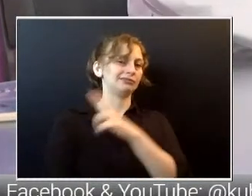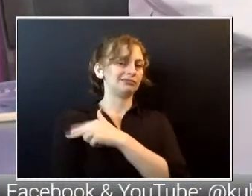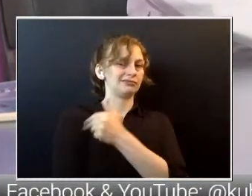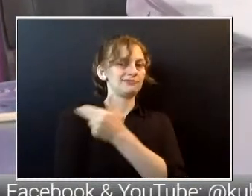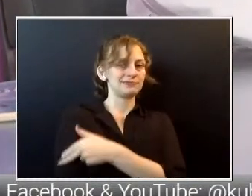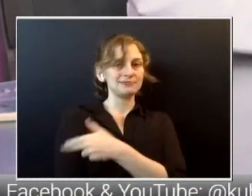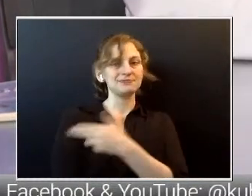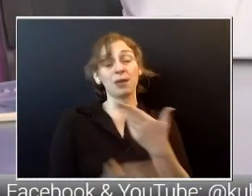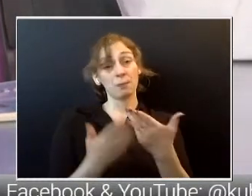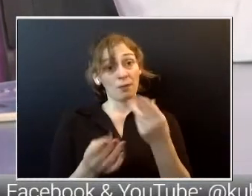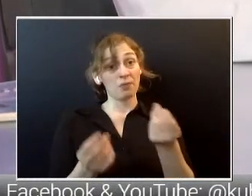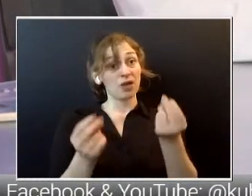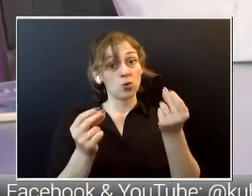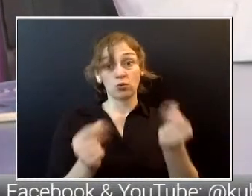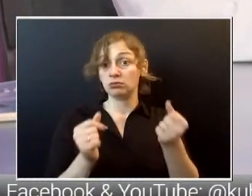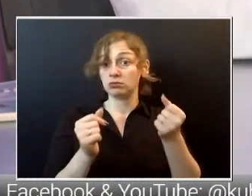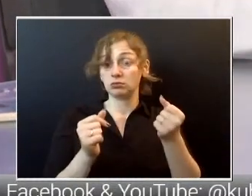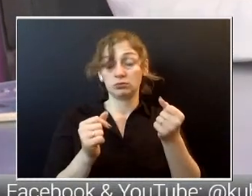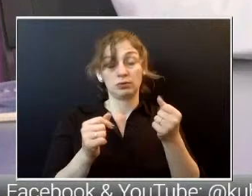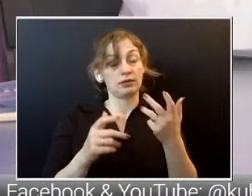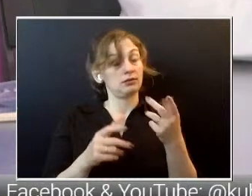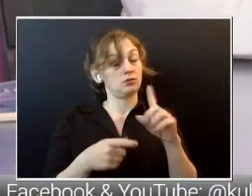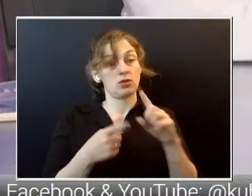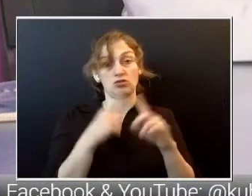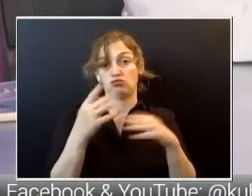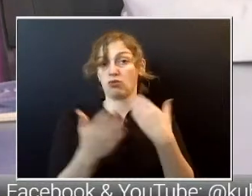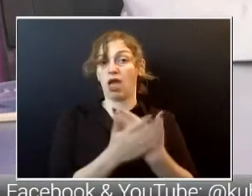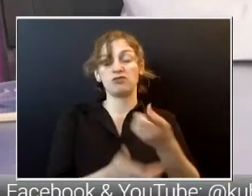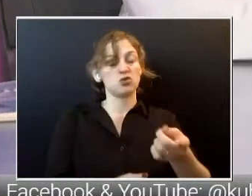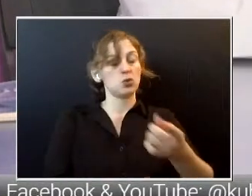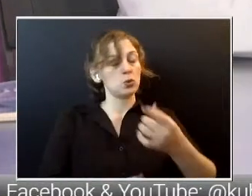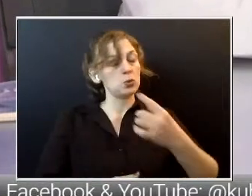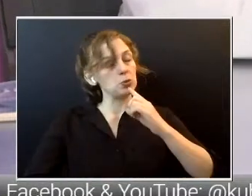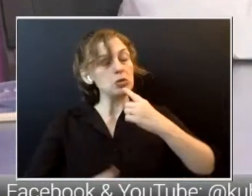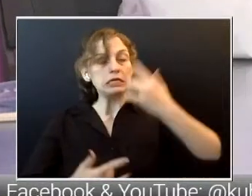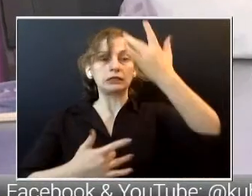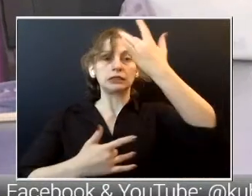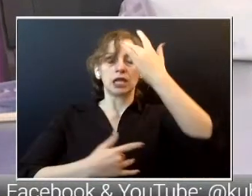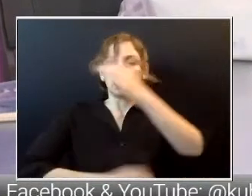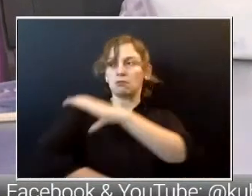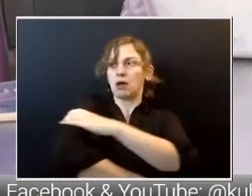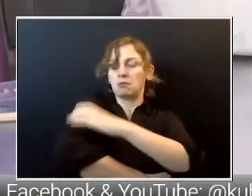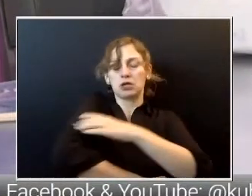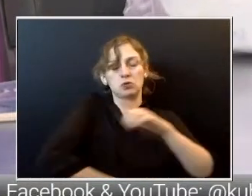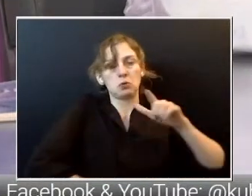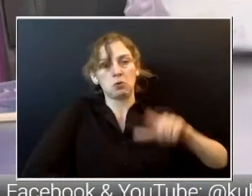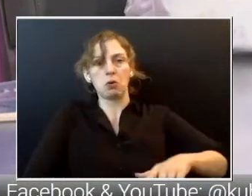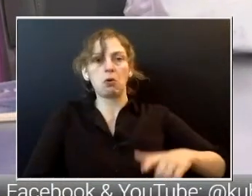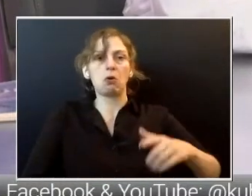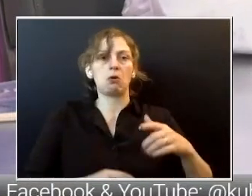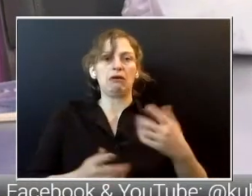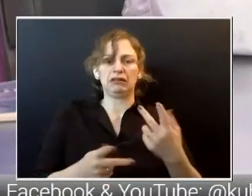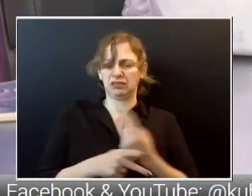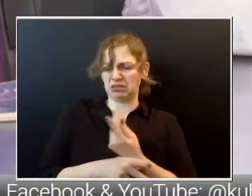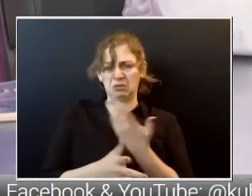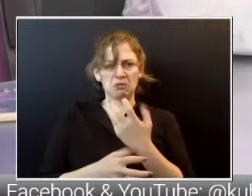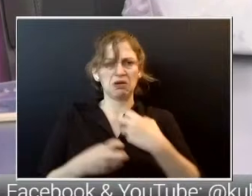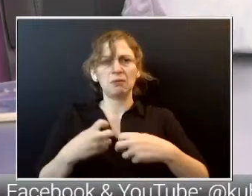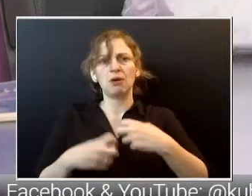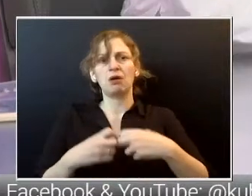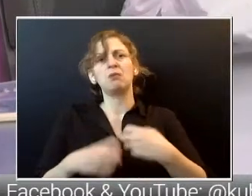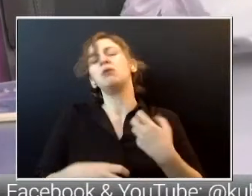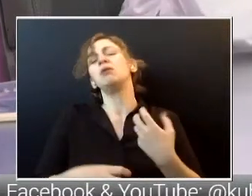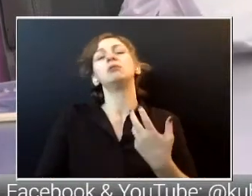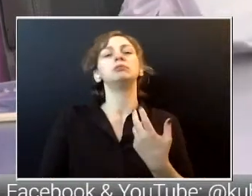was very, very sick. Her blood pressure was low, and they weren't sure what the problem was. So this is a